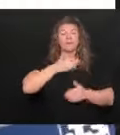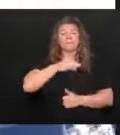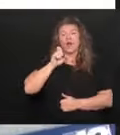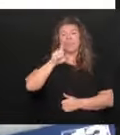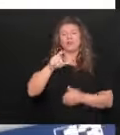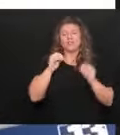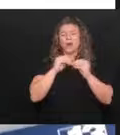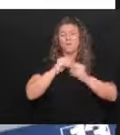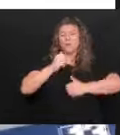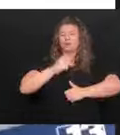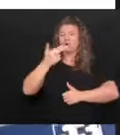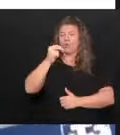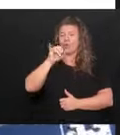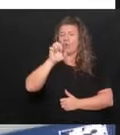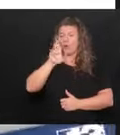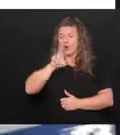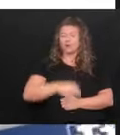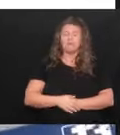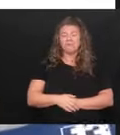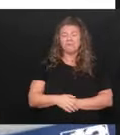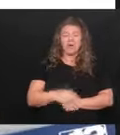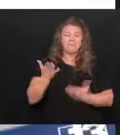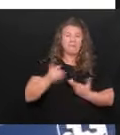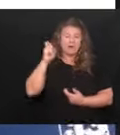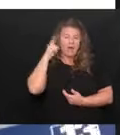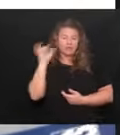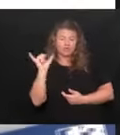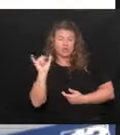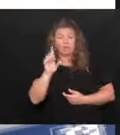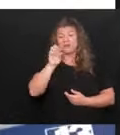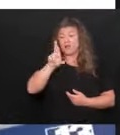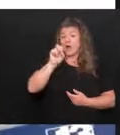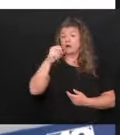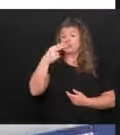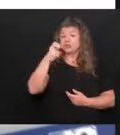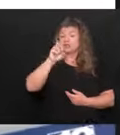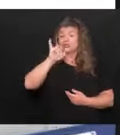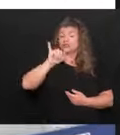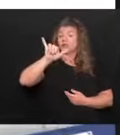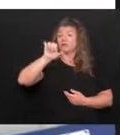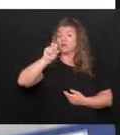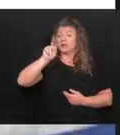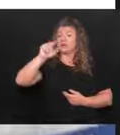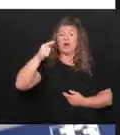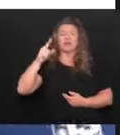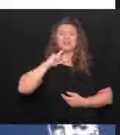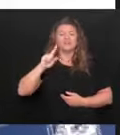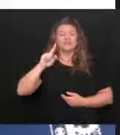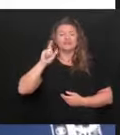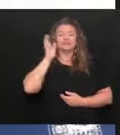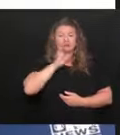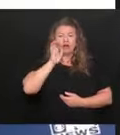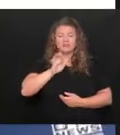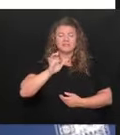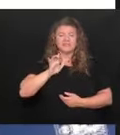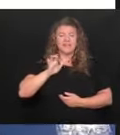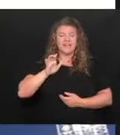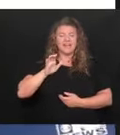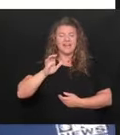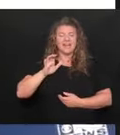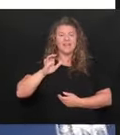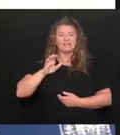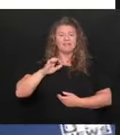Hoyer. The governor can chime in too, but Dr. Sherry Young, who heads the Kanawha Charleston Health Department, restarted her Saturday